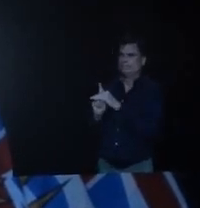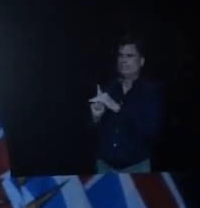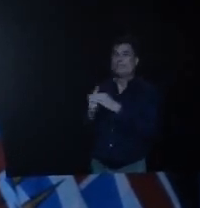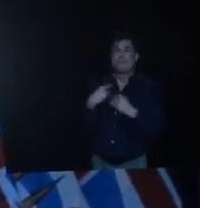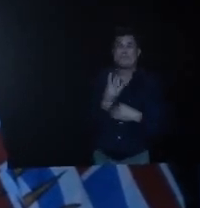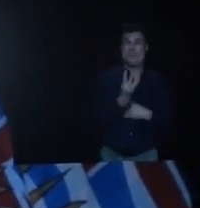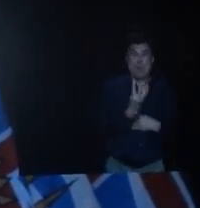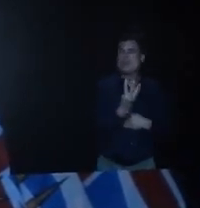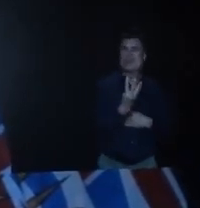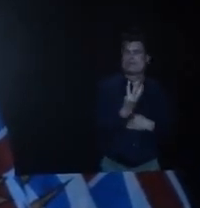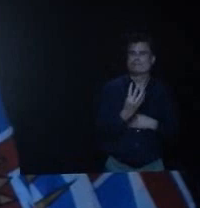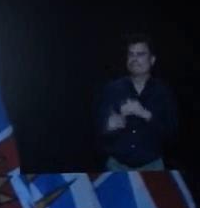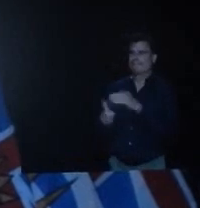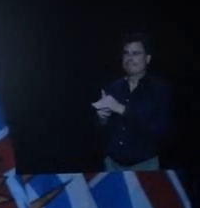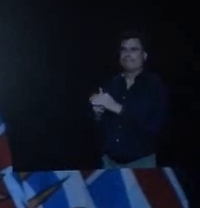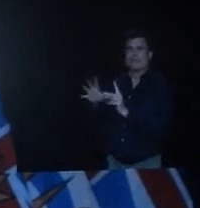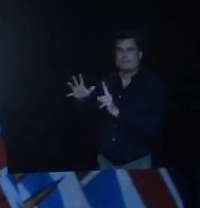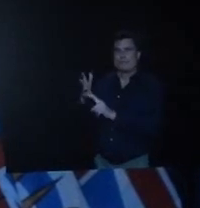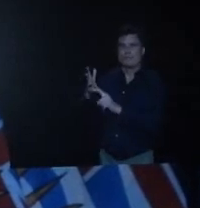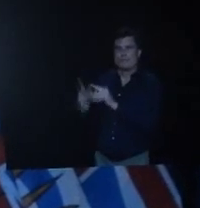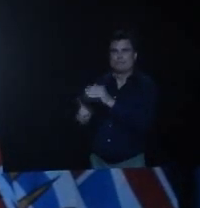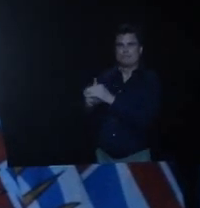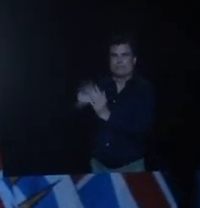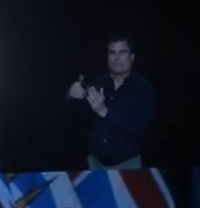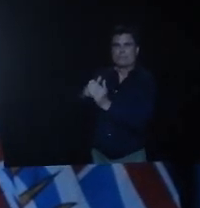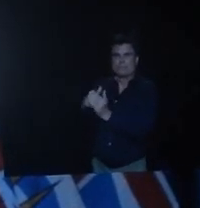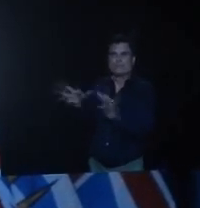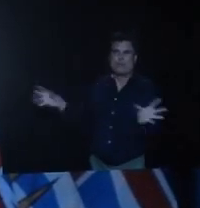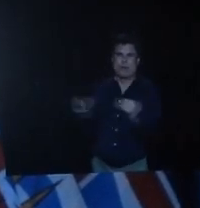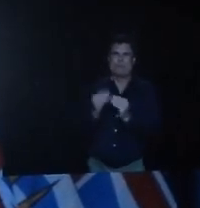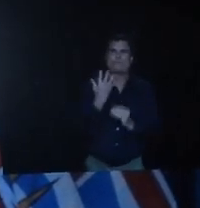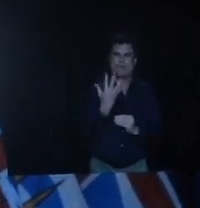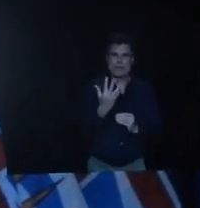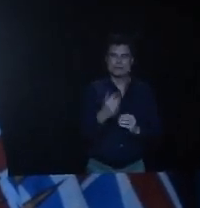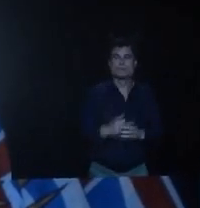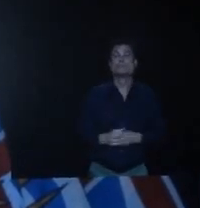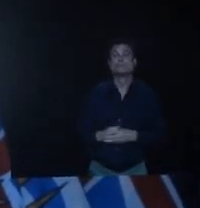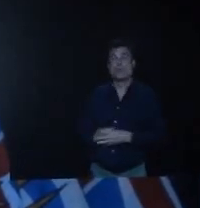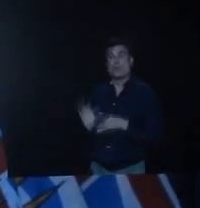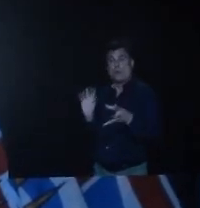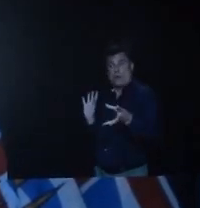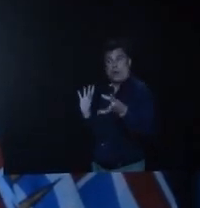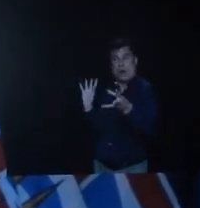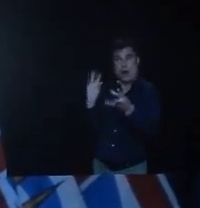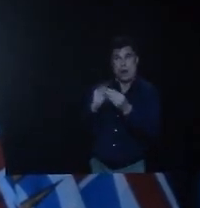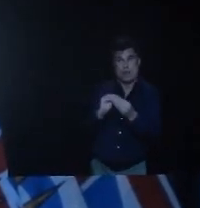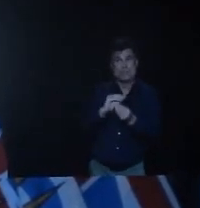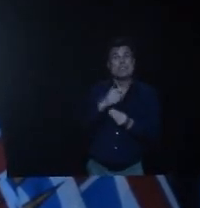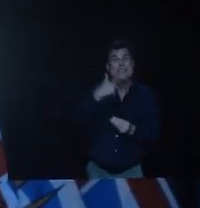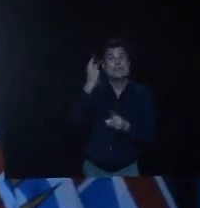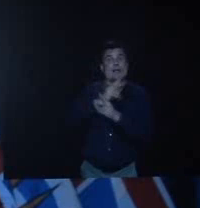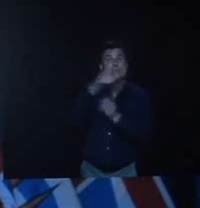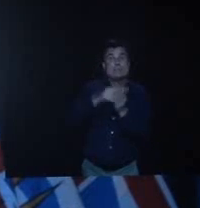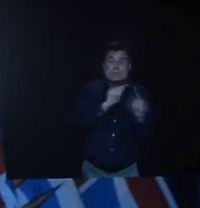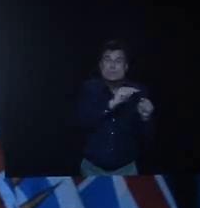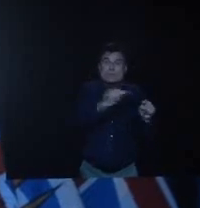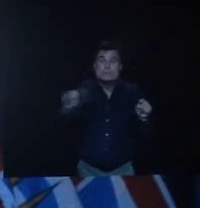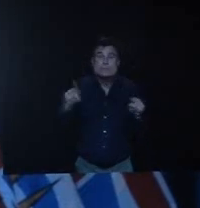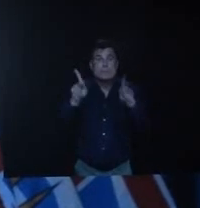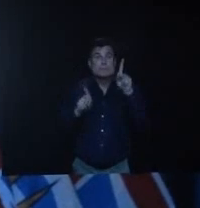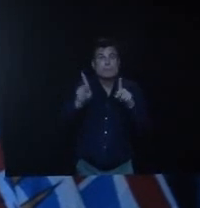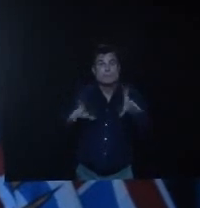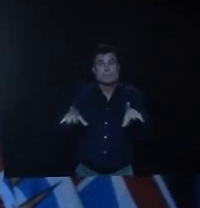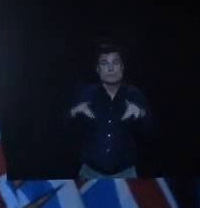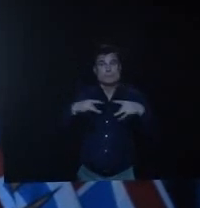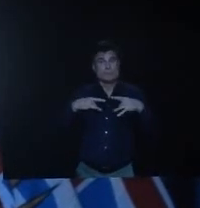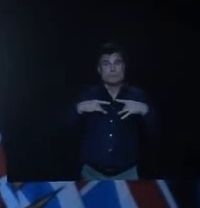five active outbreaks. There's always going to be outbreaks, people. That's the plan. To date, we've had 560 people in the long-term care,